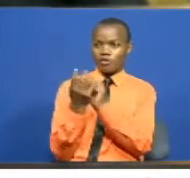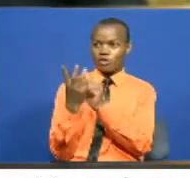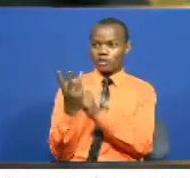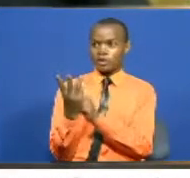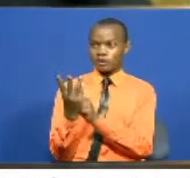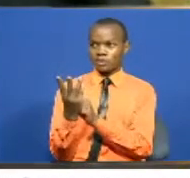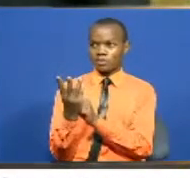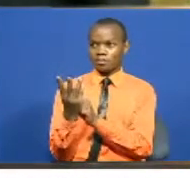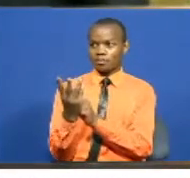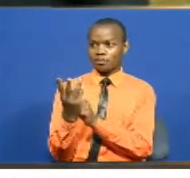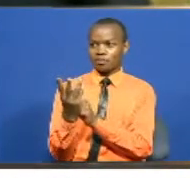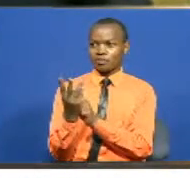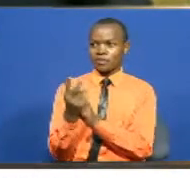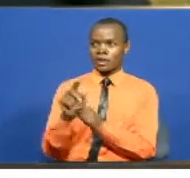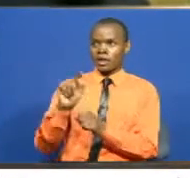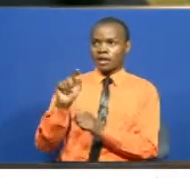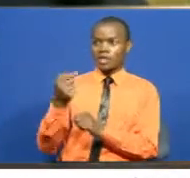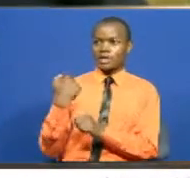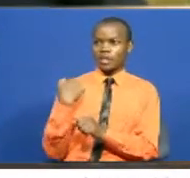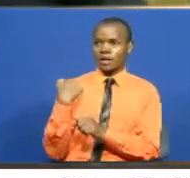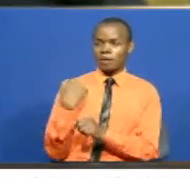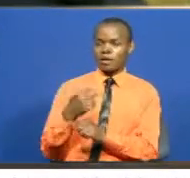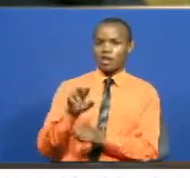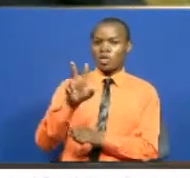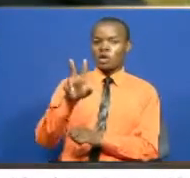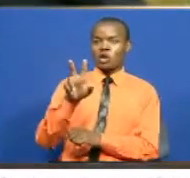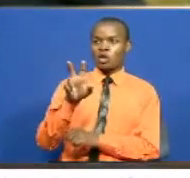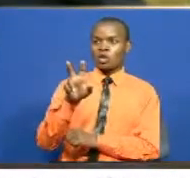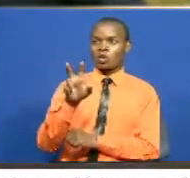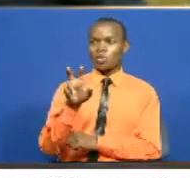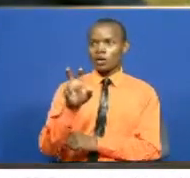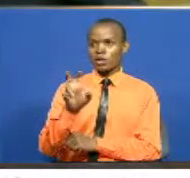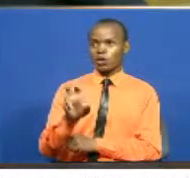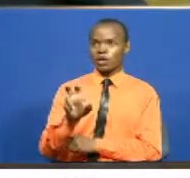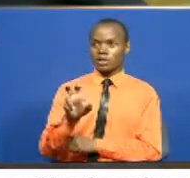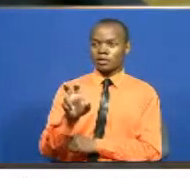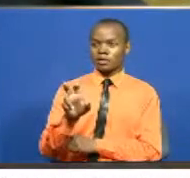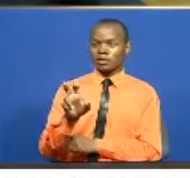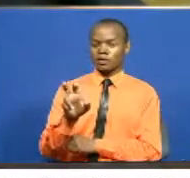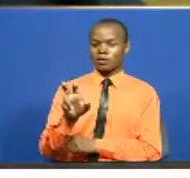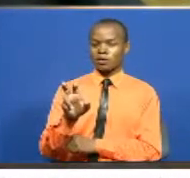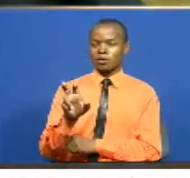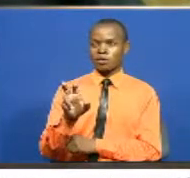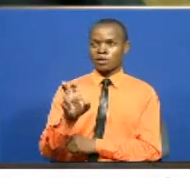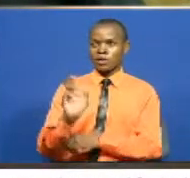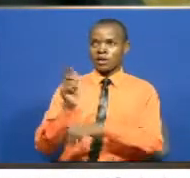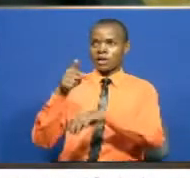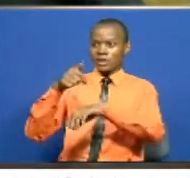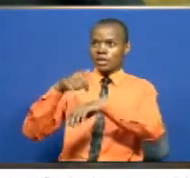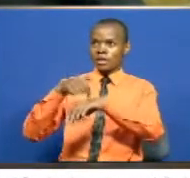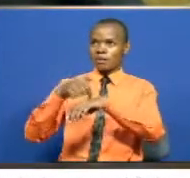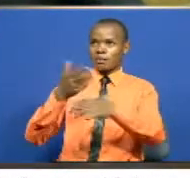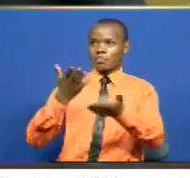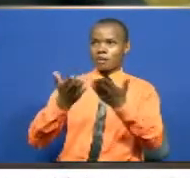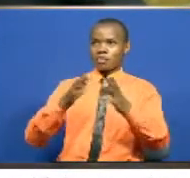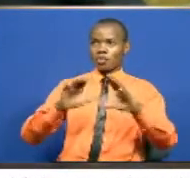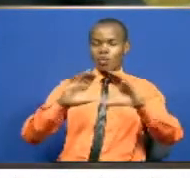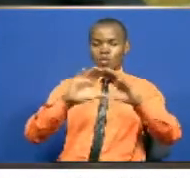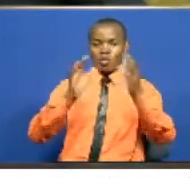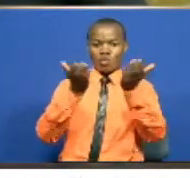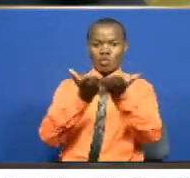those rankings. Kenya is 20 places lower than Mozambique when it comes to the global